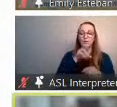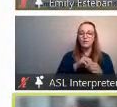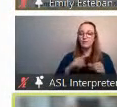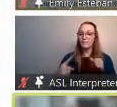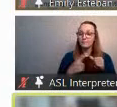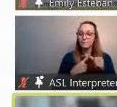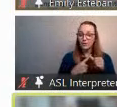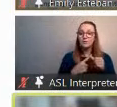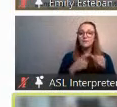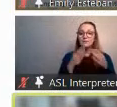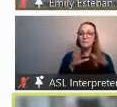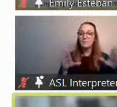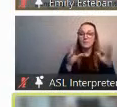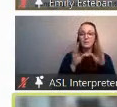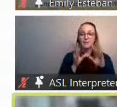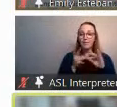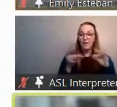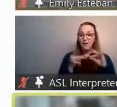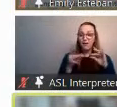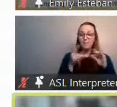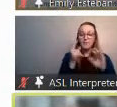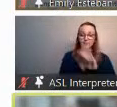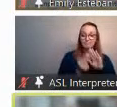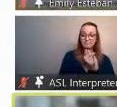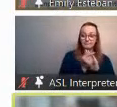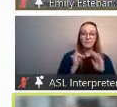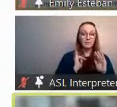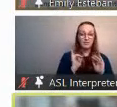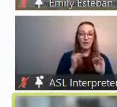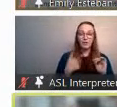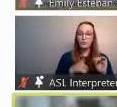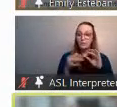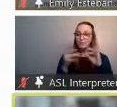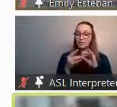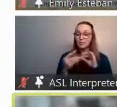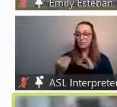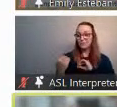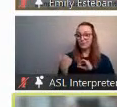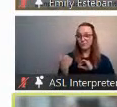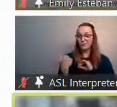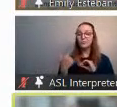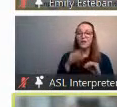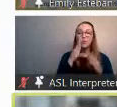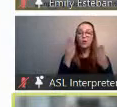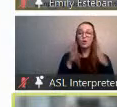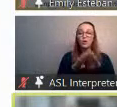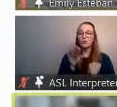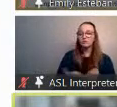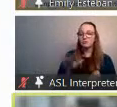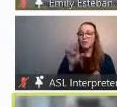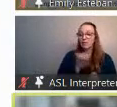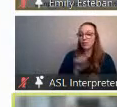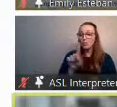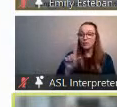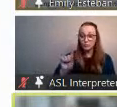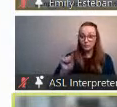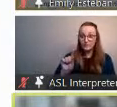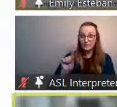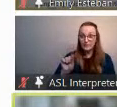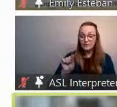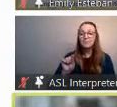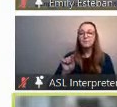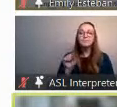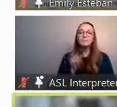comment period, as mentioned earlier, which will close at approximately 1:20, and you